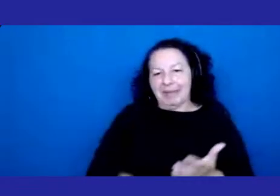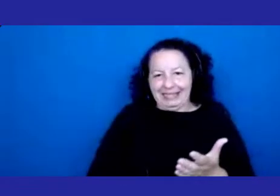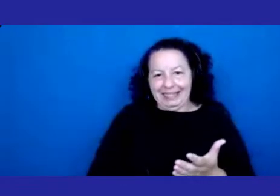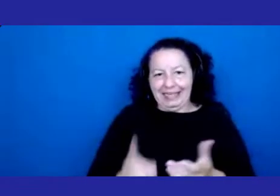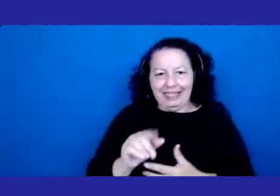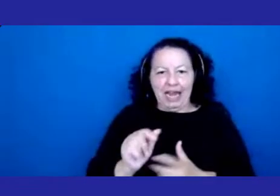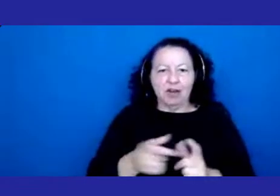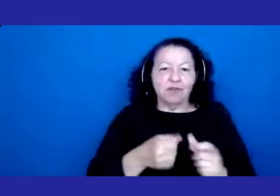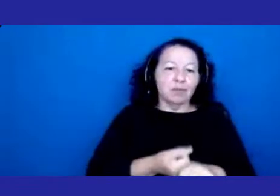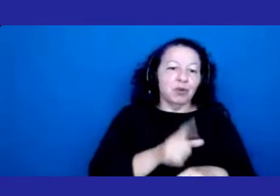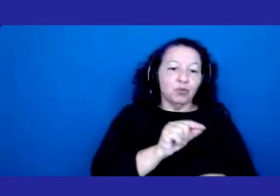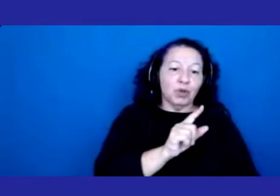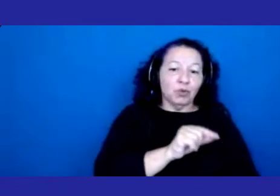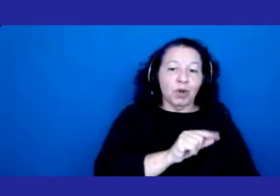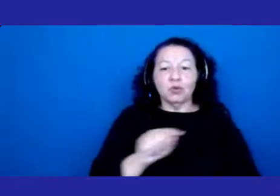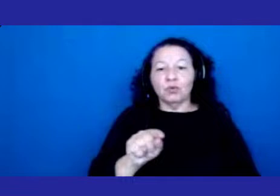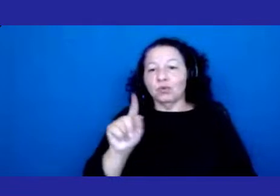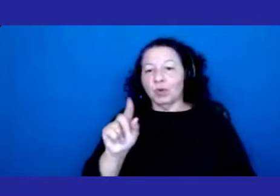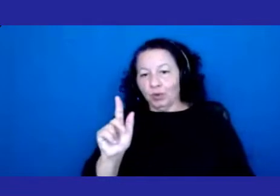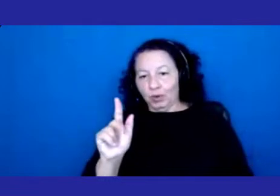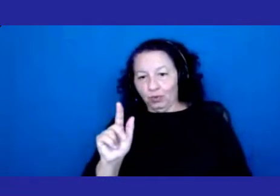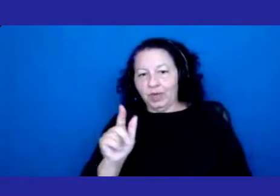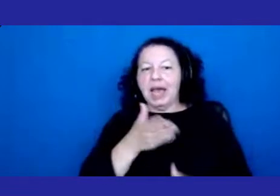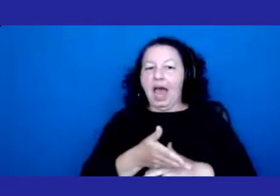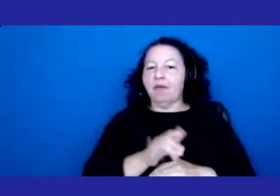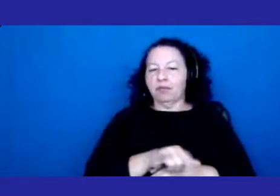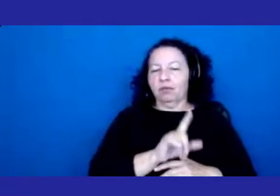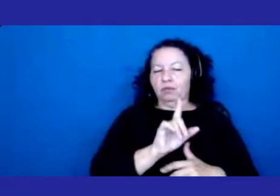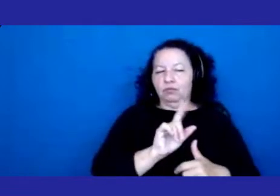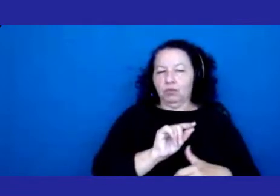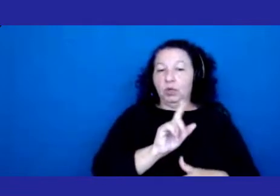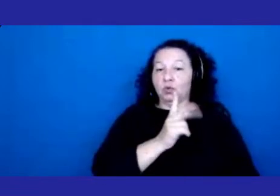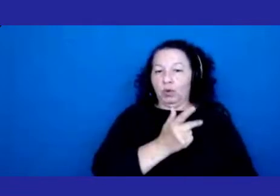2023 after those 2021 data collection changes.